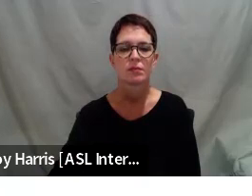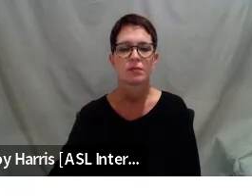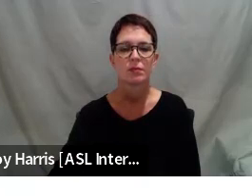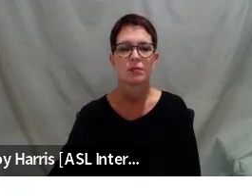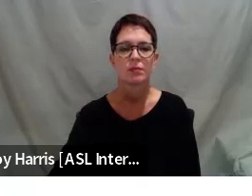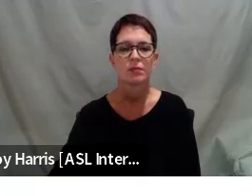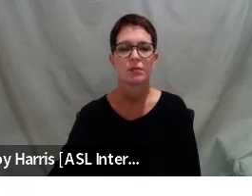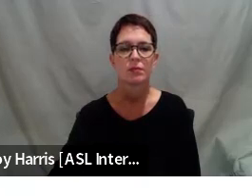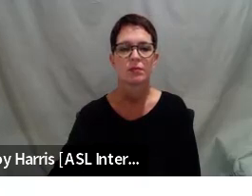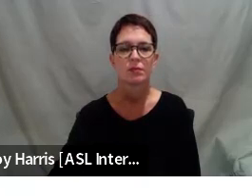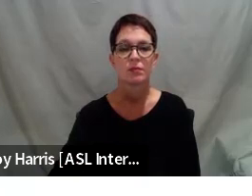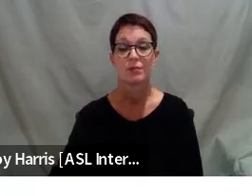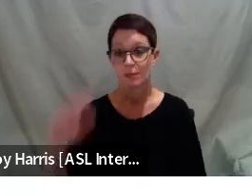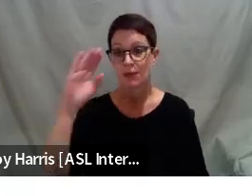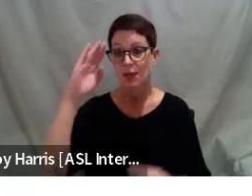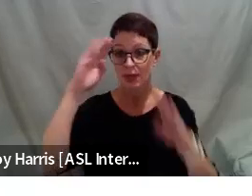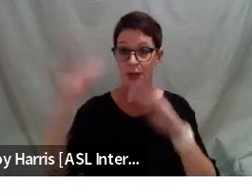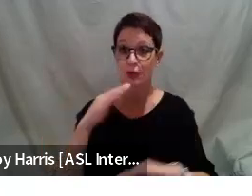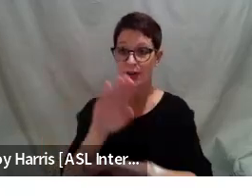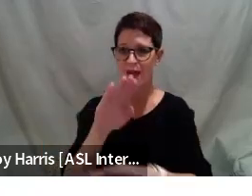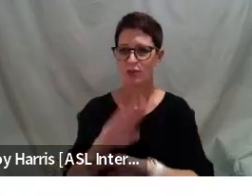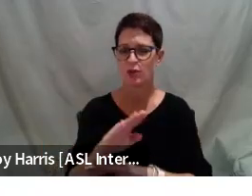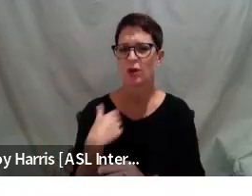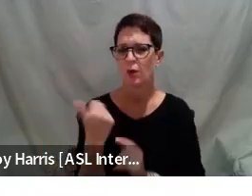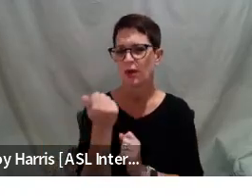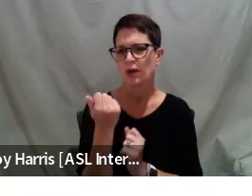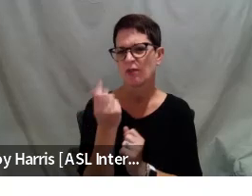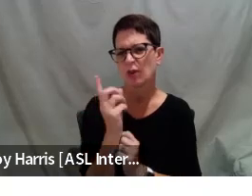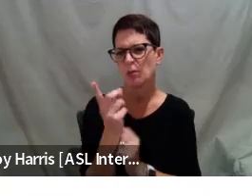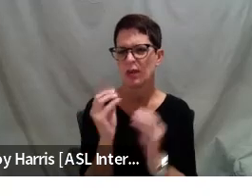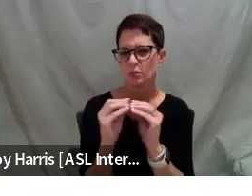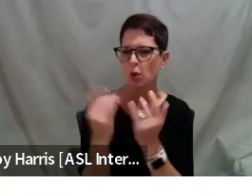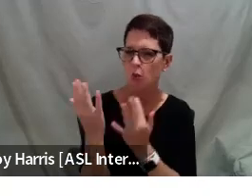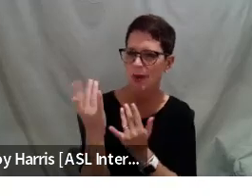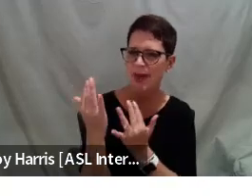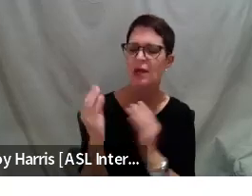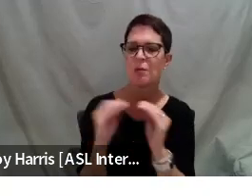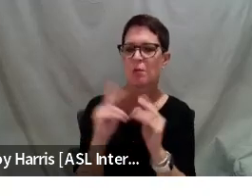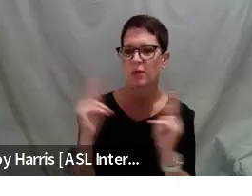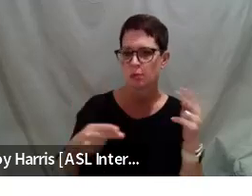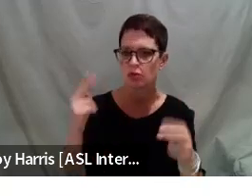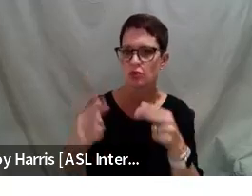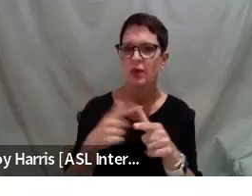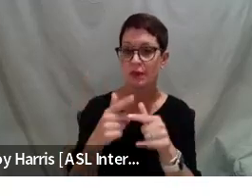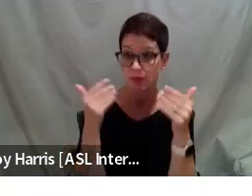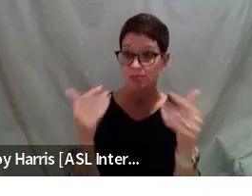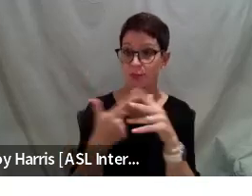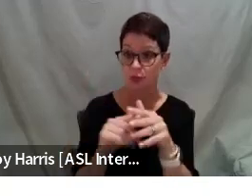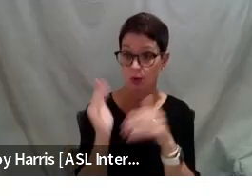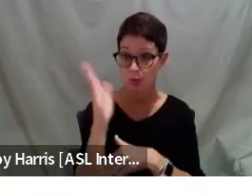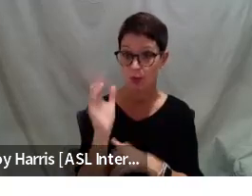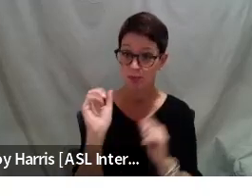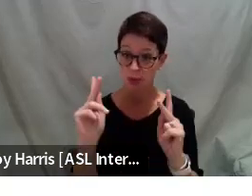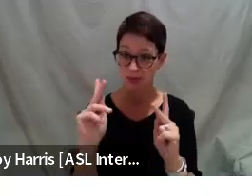Good afternoon, everyone. We are going to wait a few minutes to let others join us before we get started.